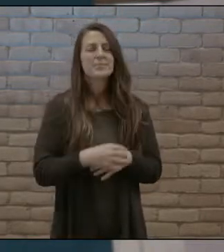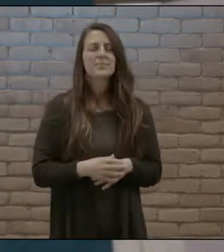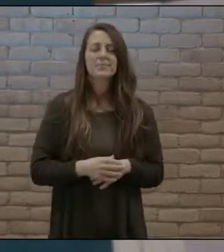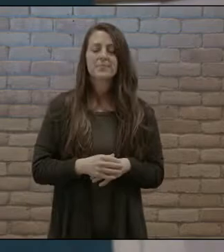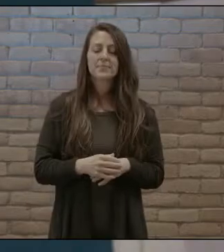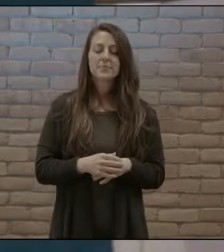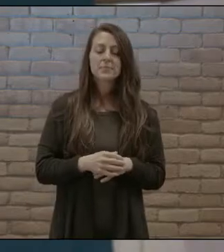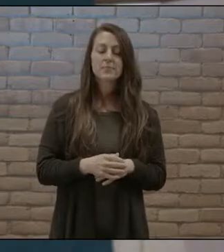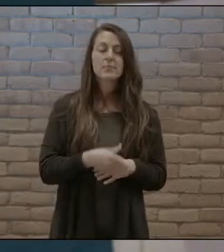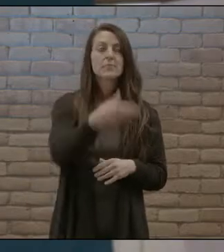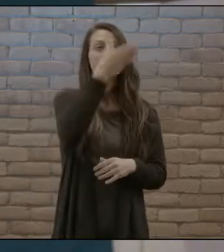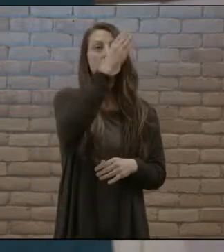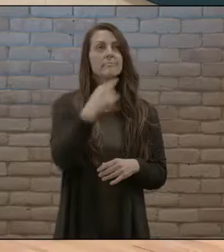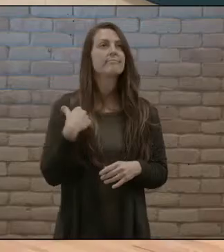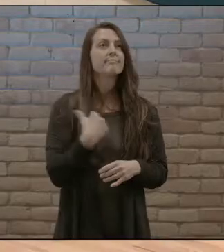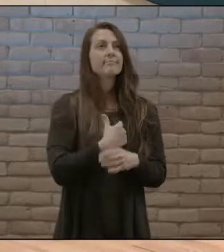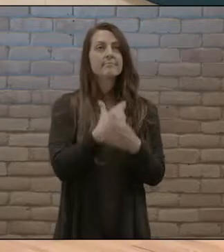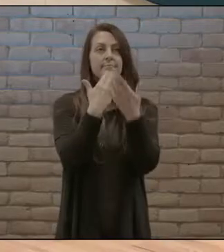thank you